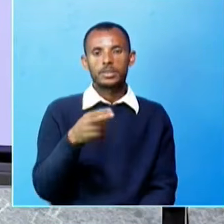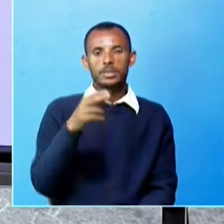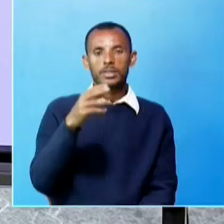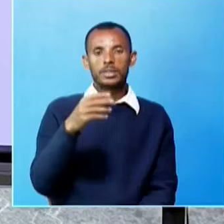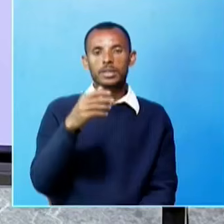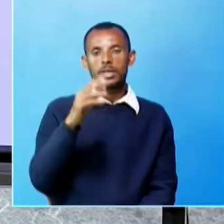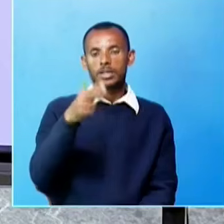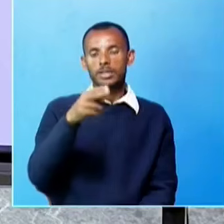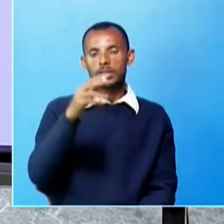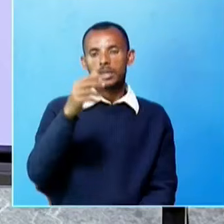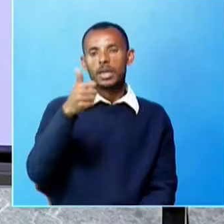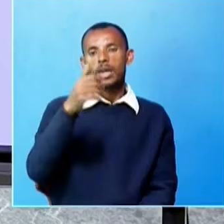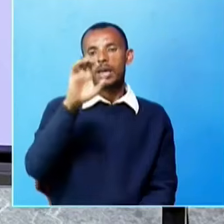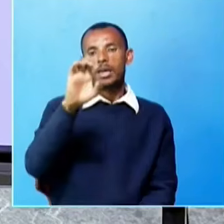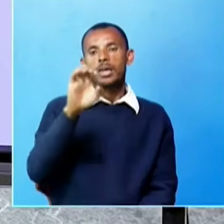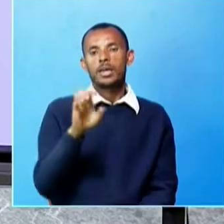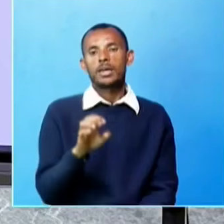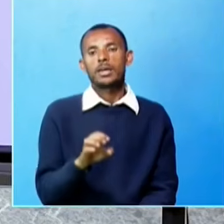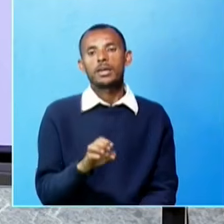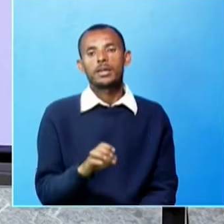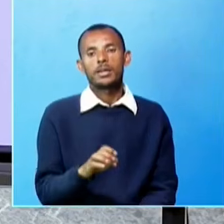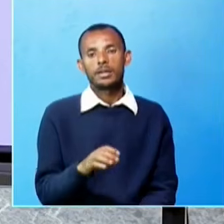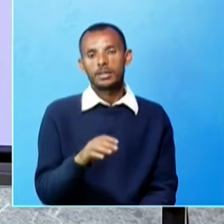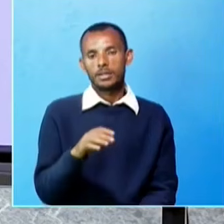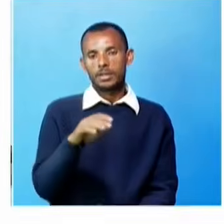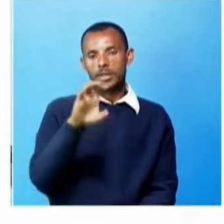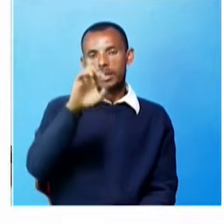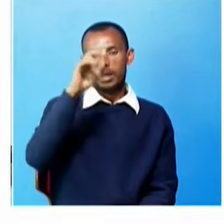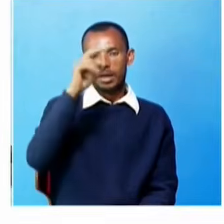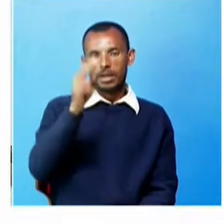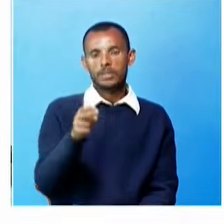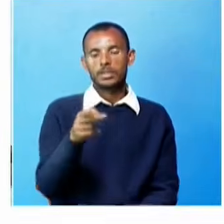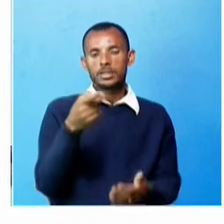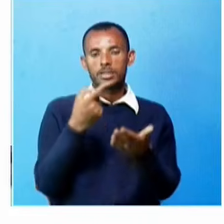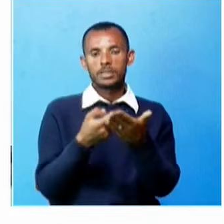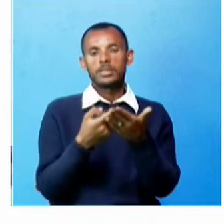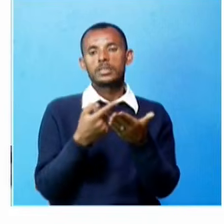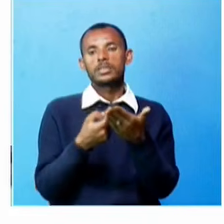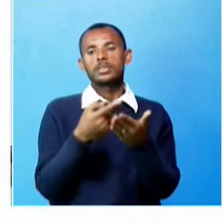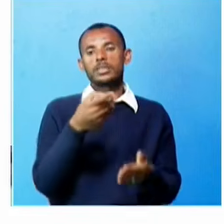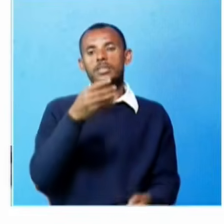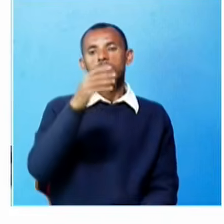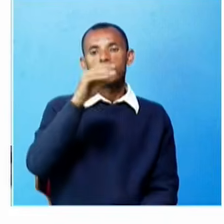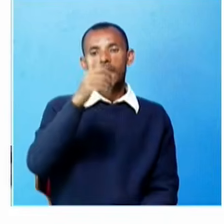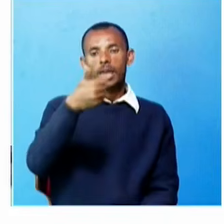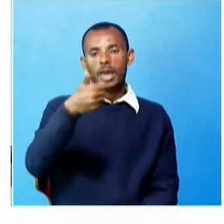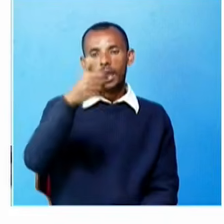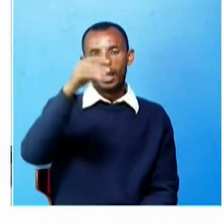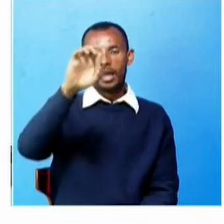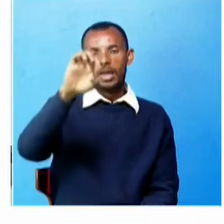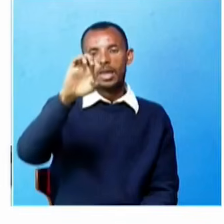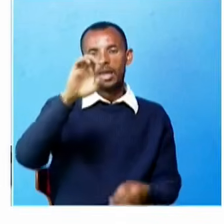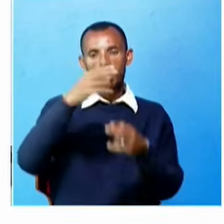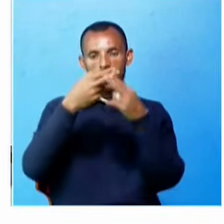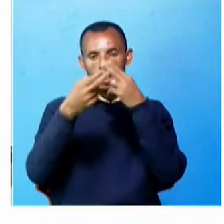AE times EH. Okay, so this is AE times